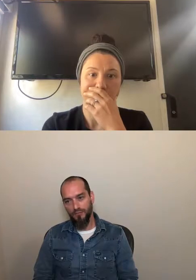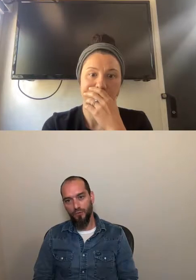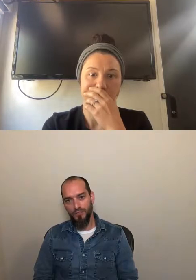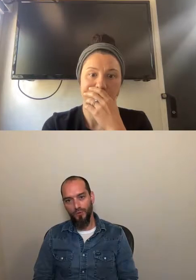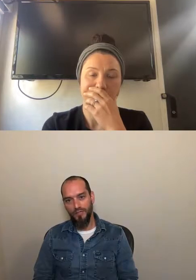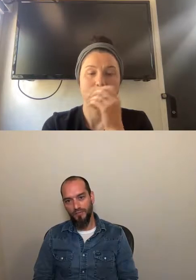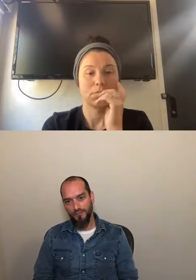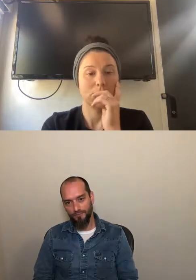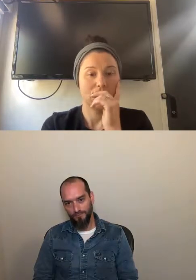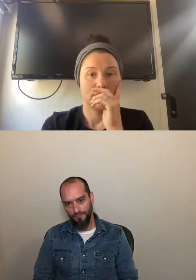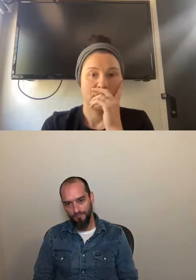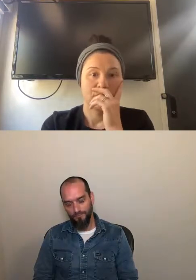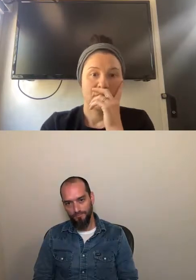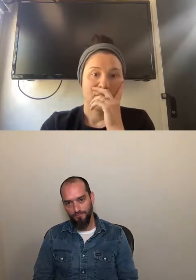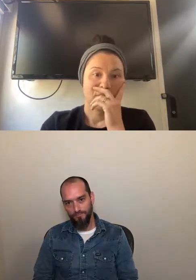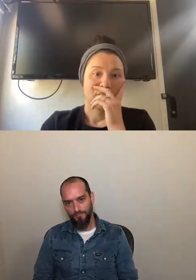it's a forced awakening.